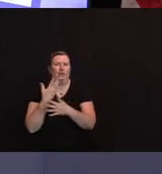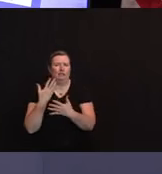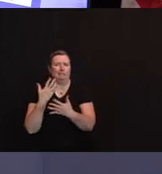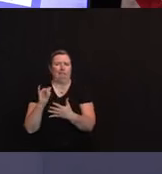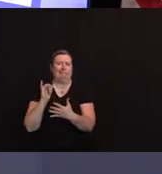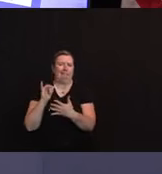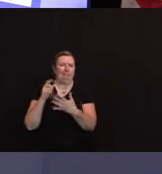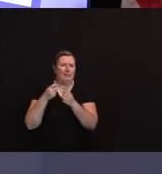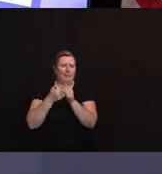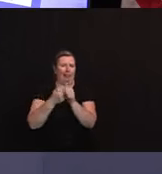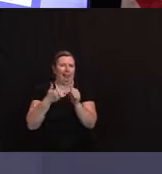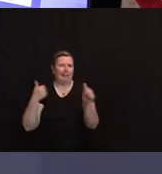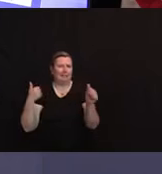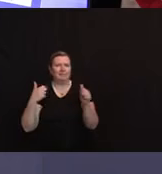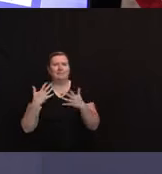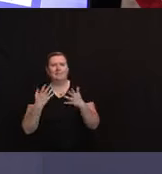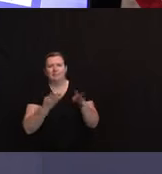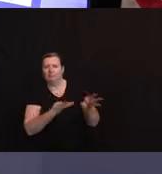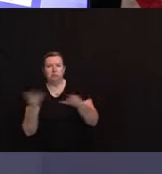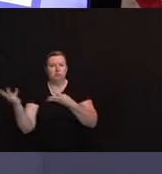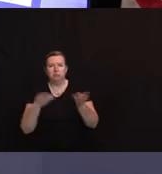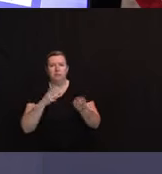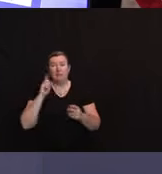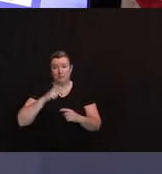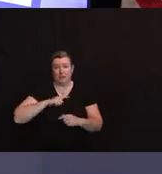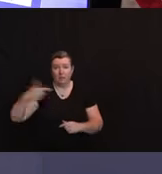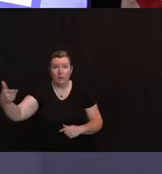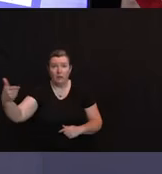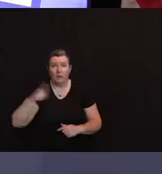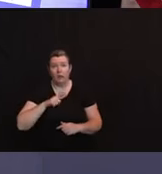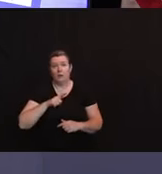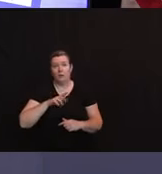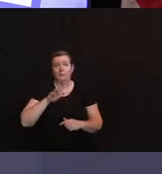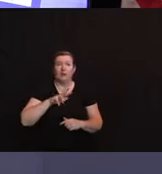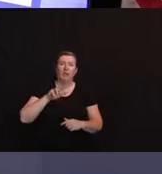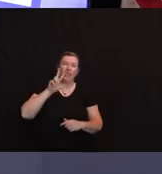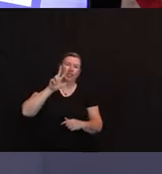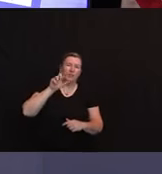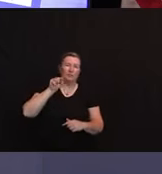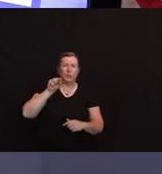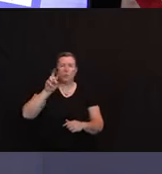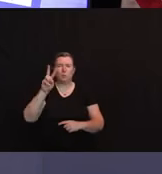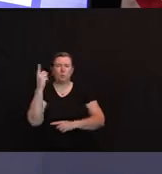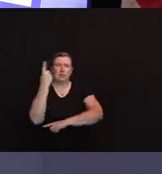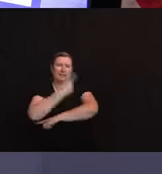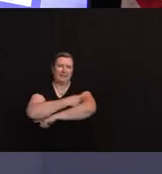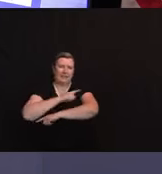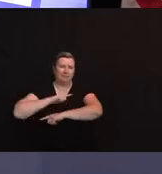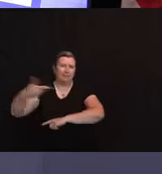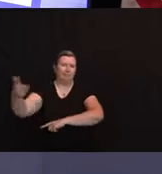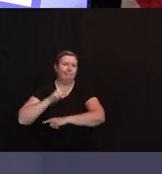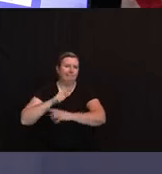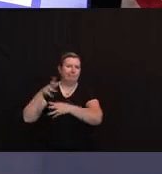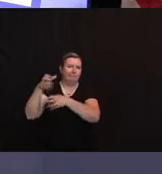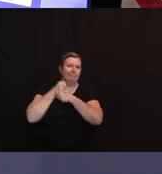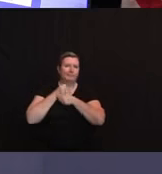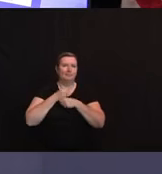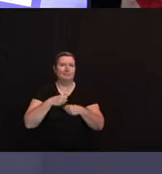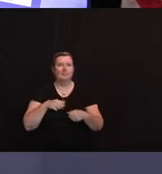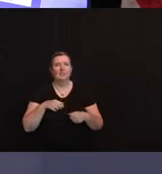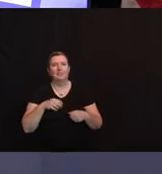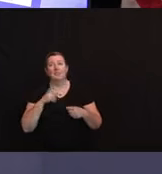a turnaround time between 3.2 days to as high as 7.7